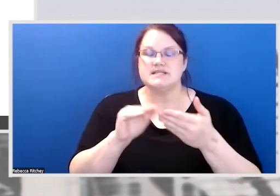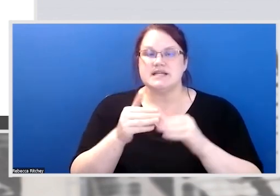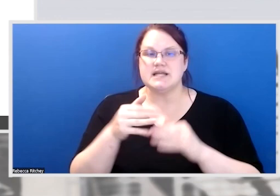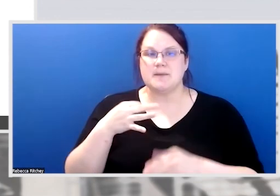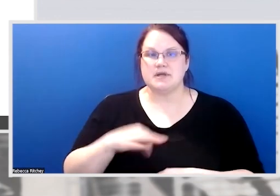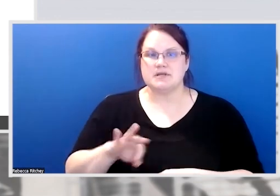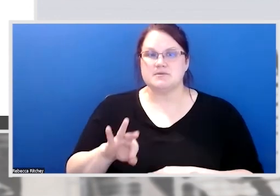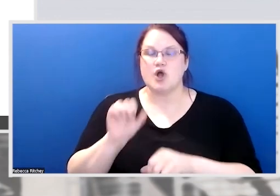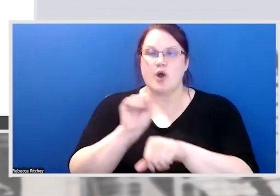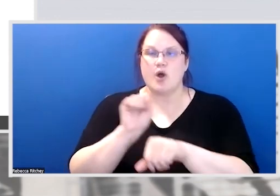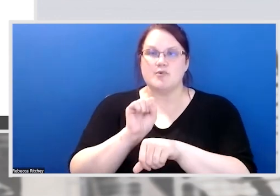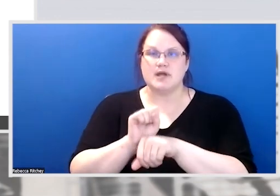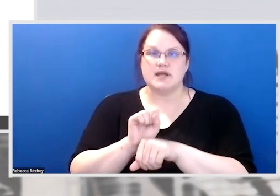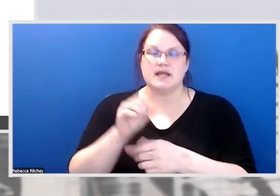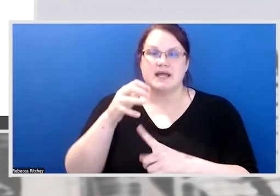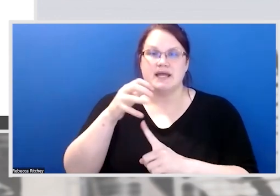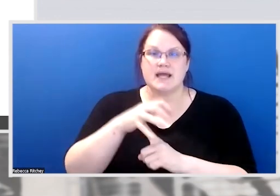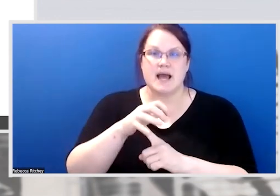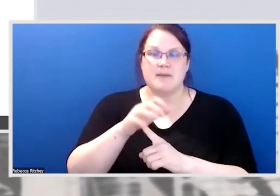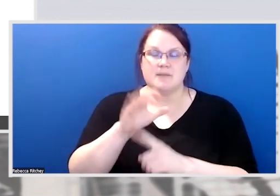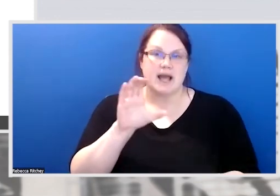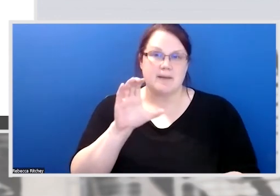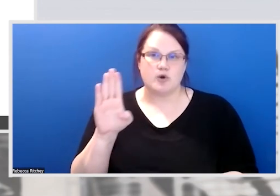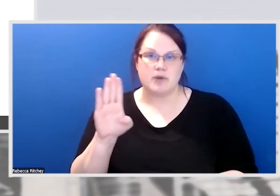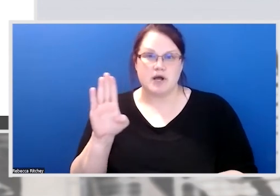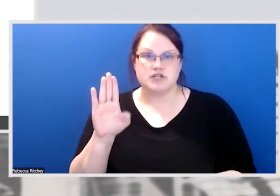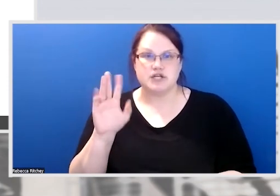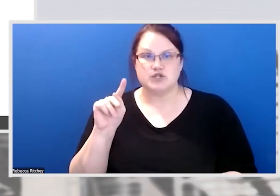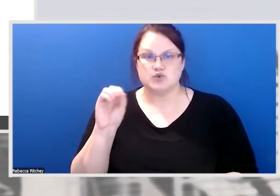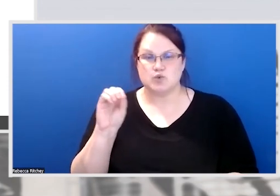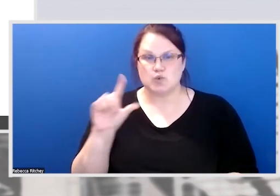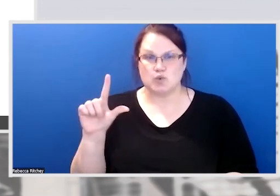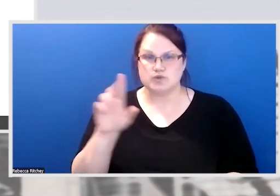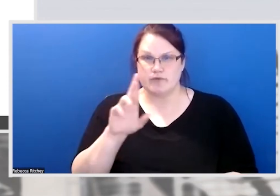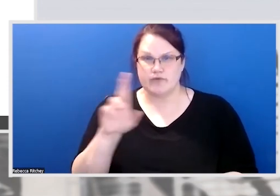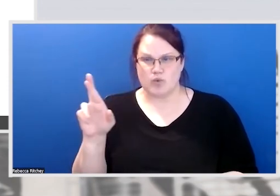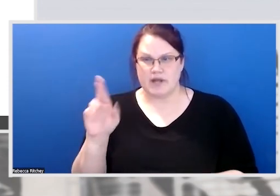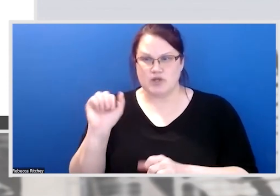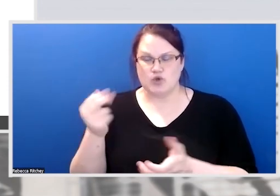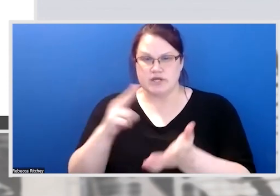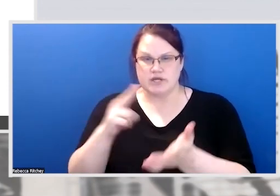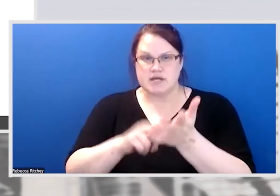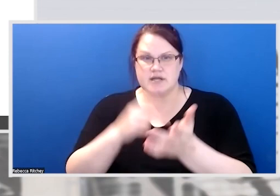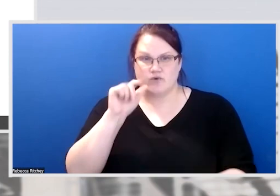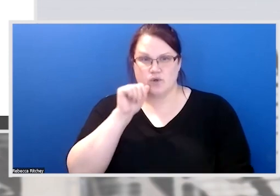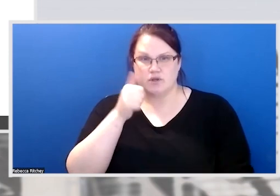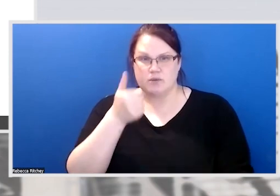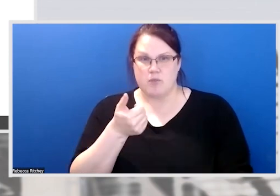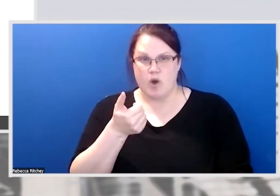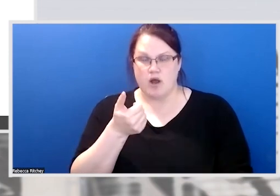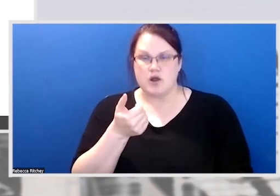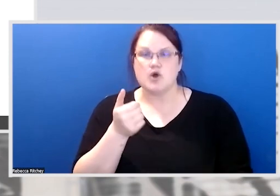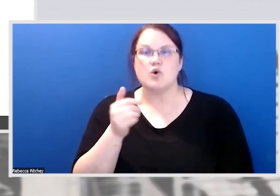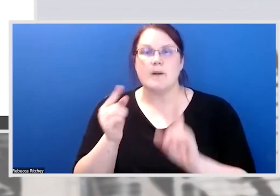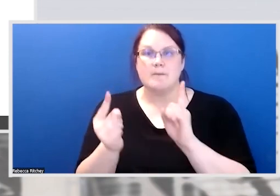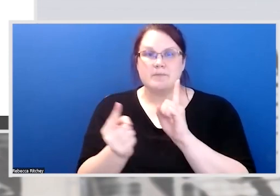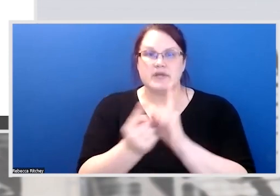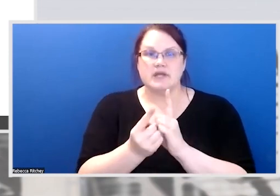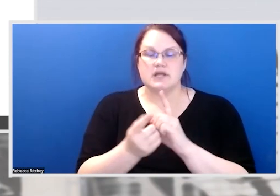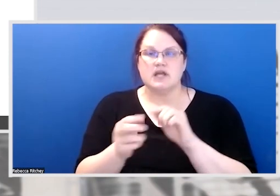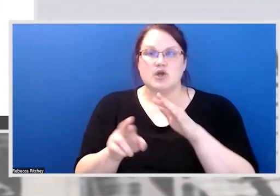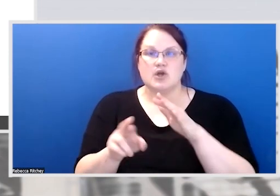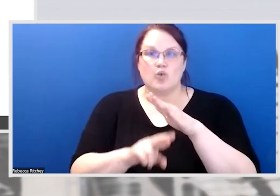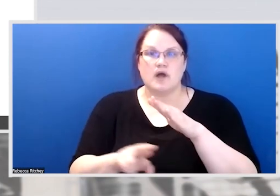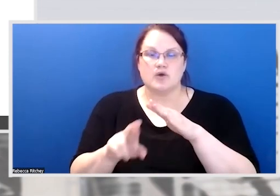and capital budgets. So there's a bunch of tools on the right-hand side. You can sign up for tomorrow night's meeting on recreation and